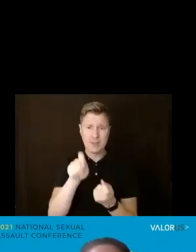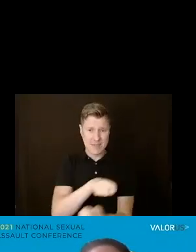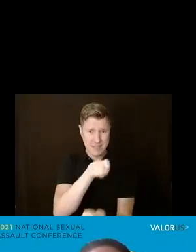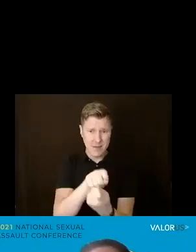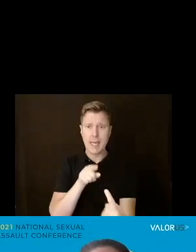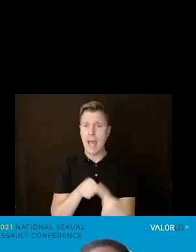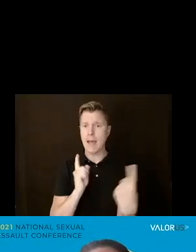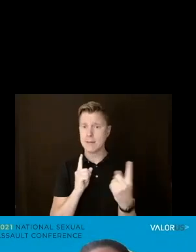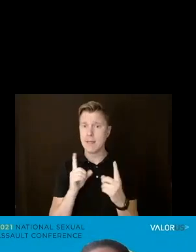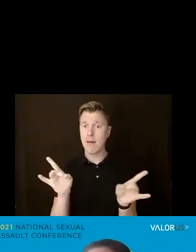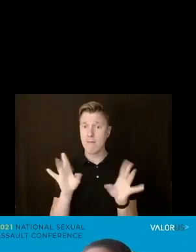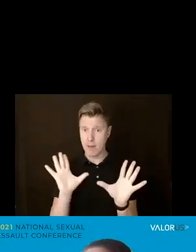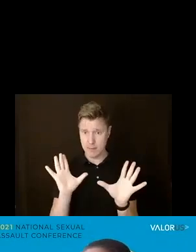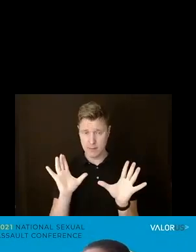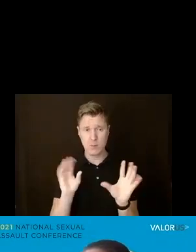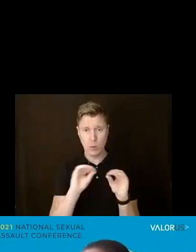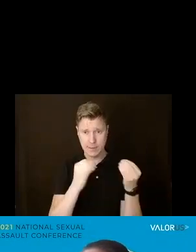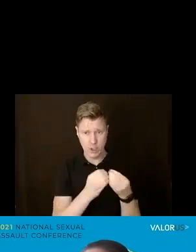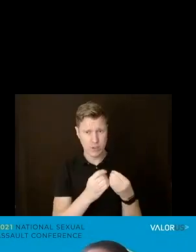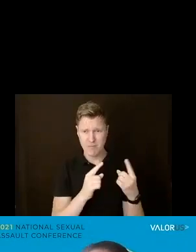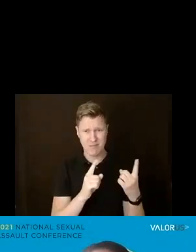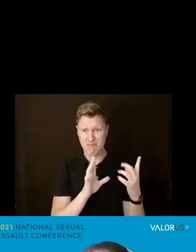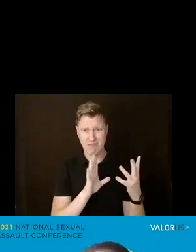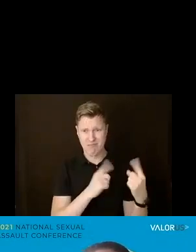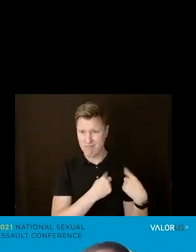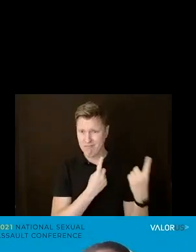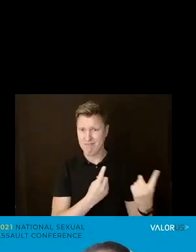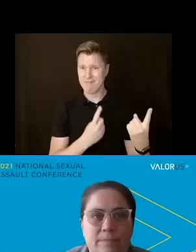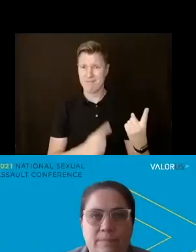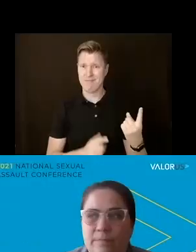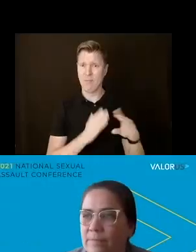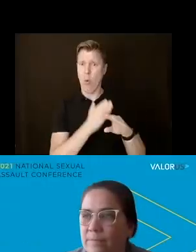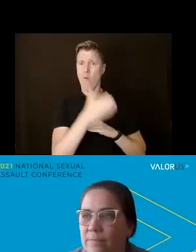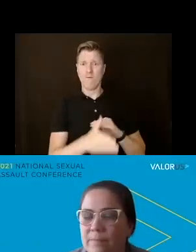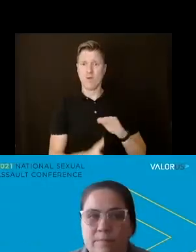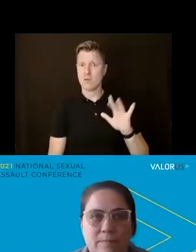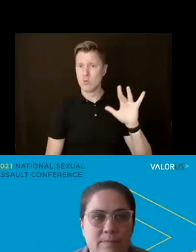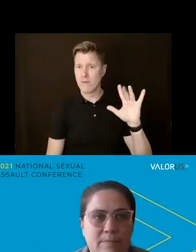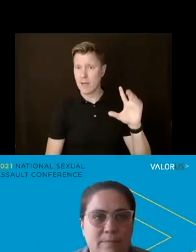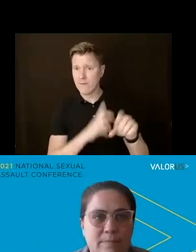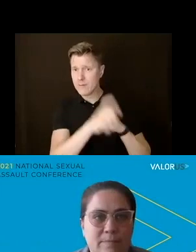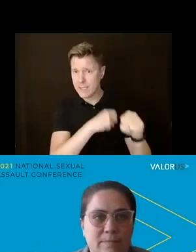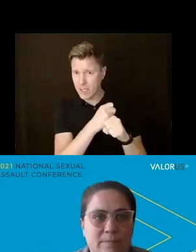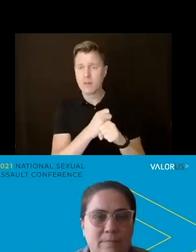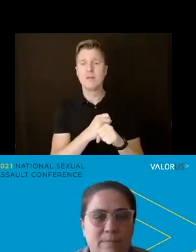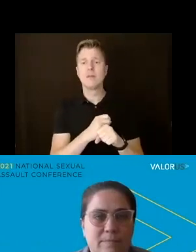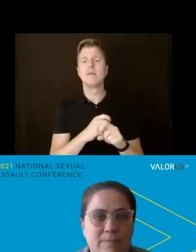anti-violence organization that's been around for over 25 years. And it serves South